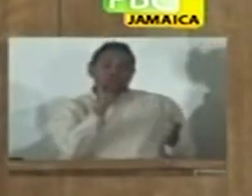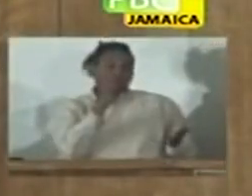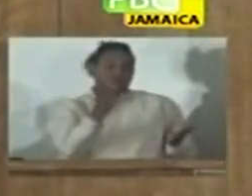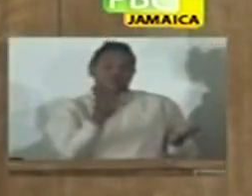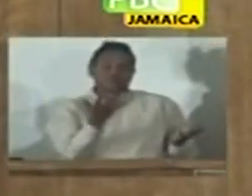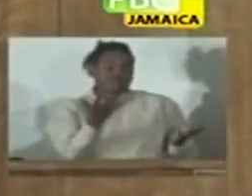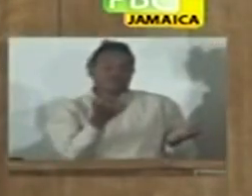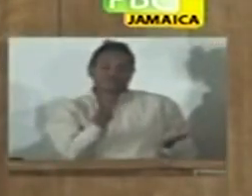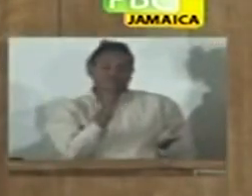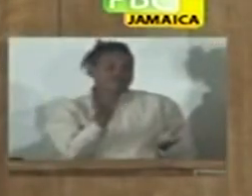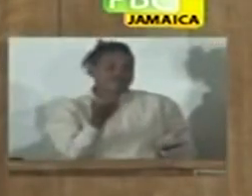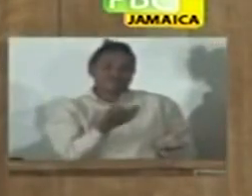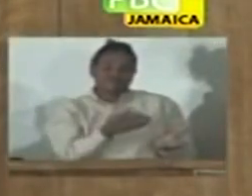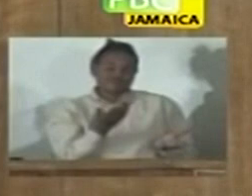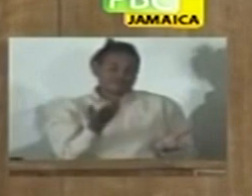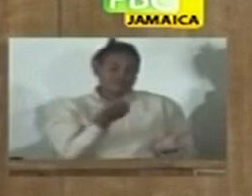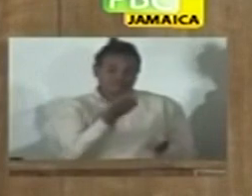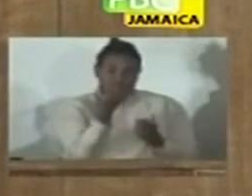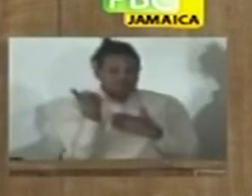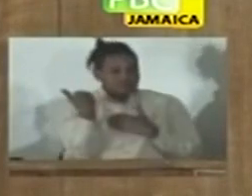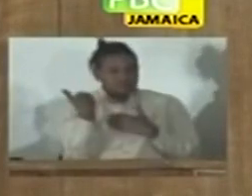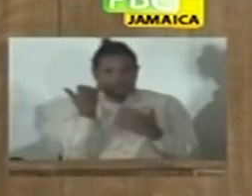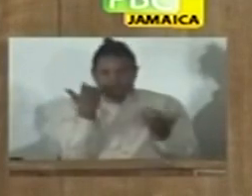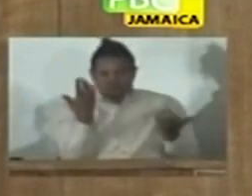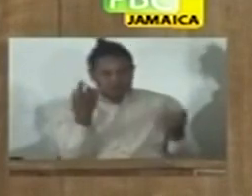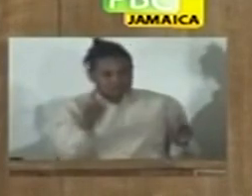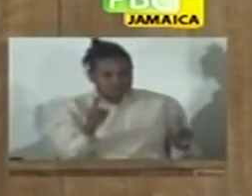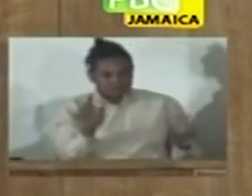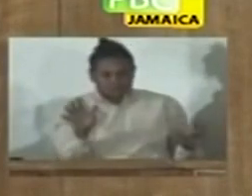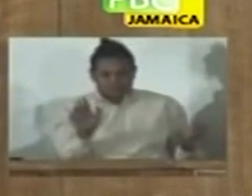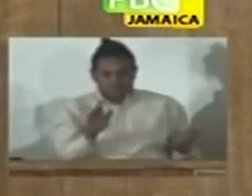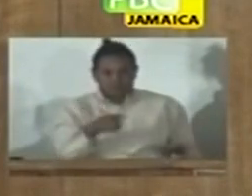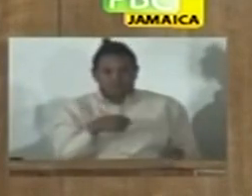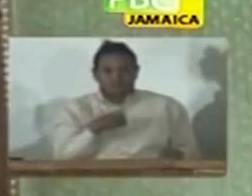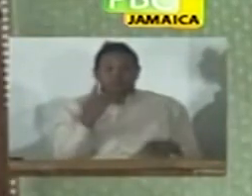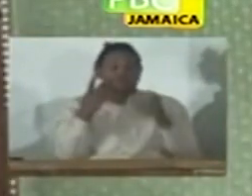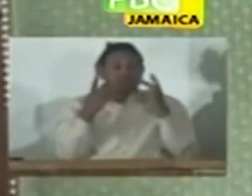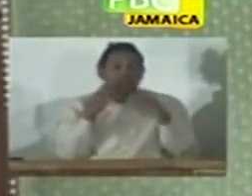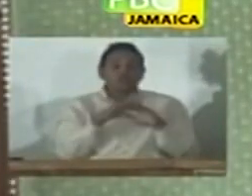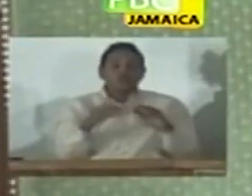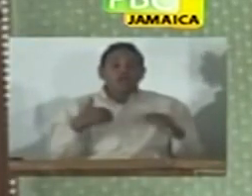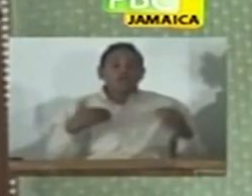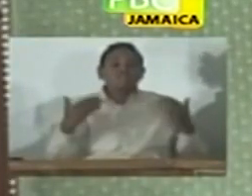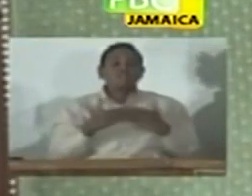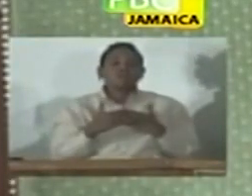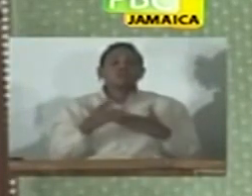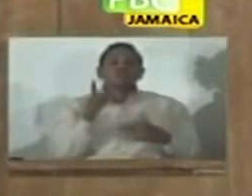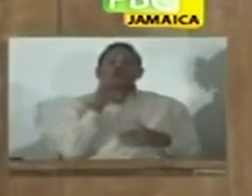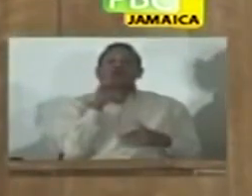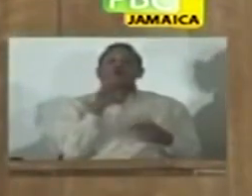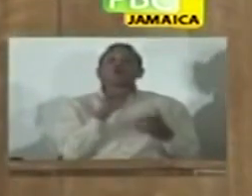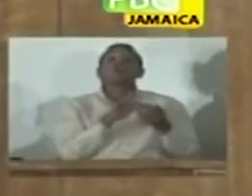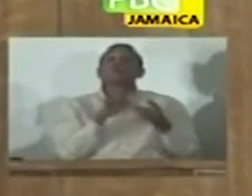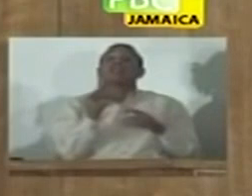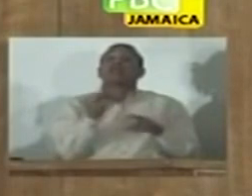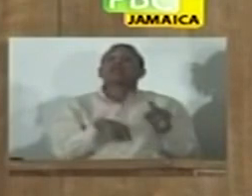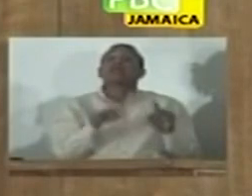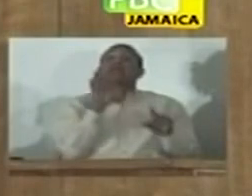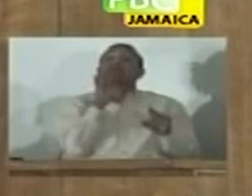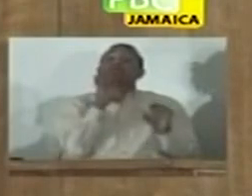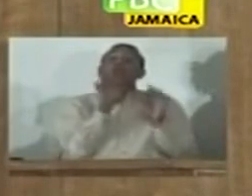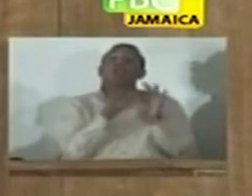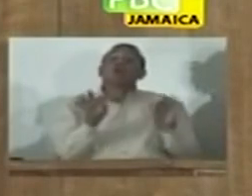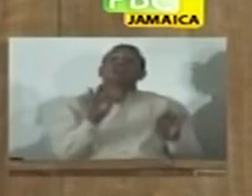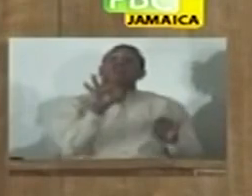I don't have fear. In being transparent, I don't have fear. So let me ask you, are you ruling that I cannot speak on clause 4